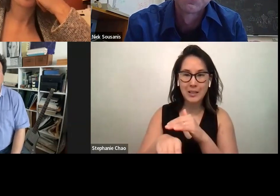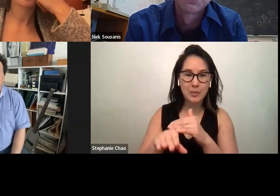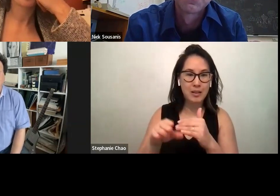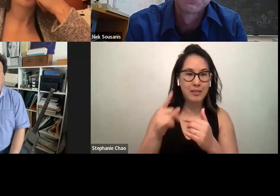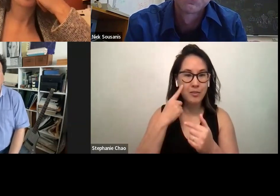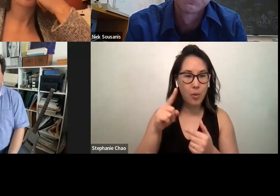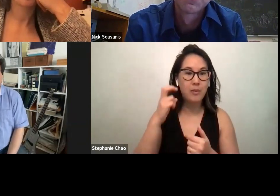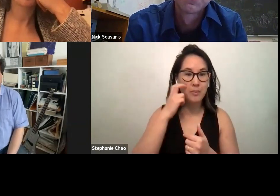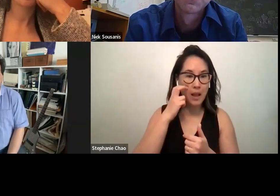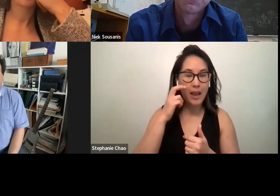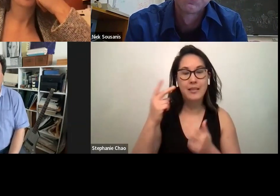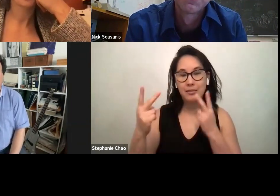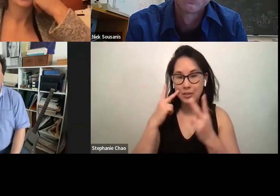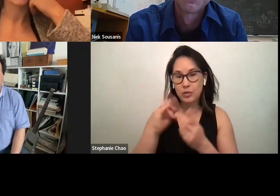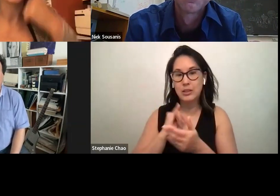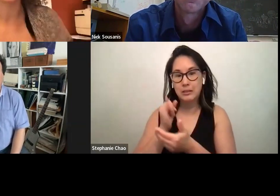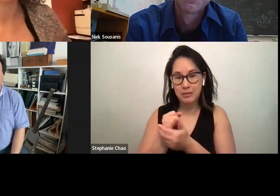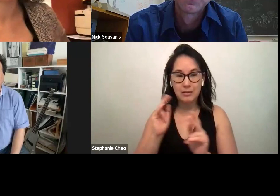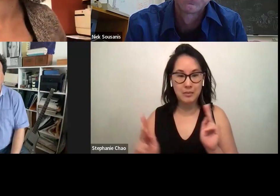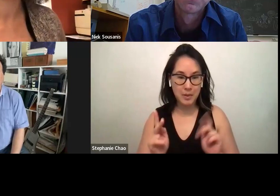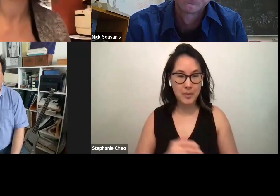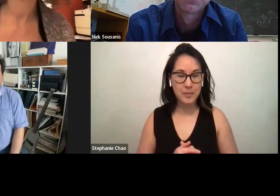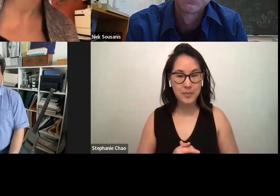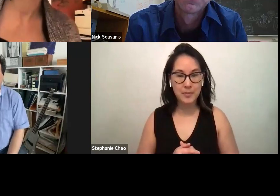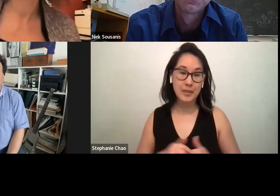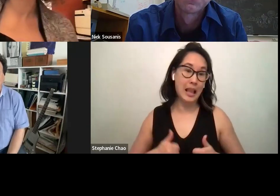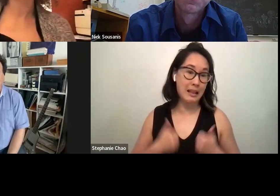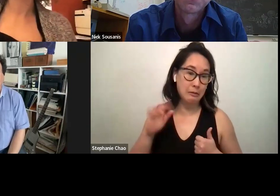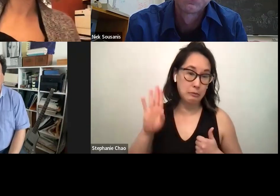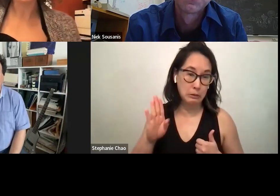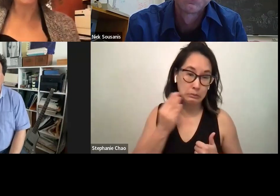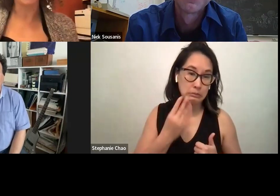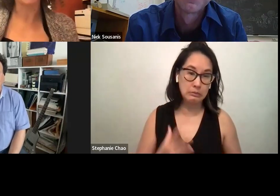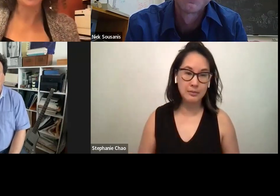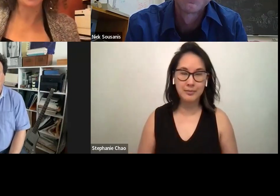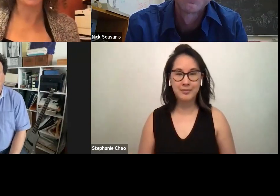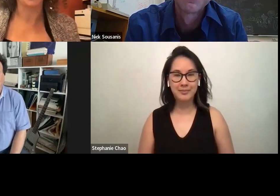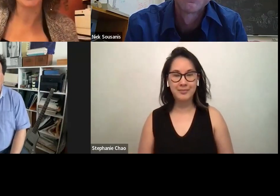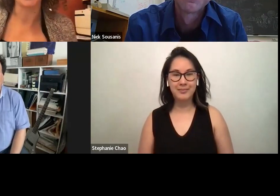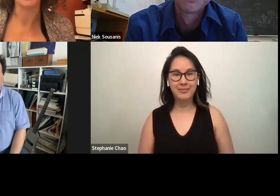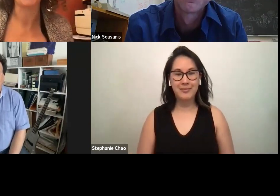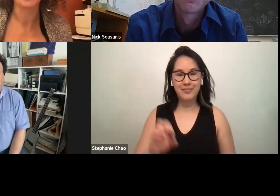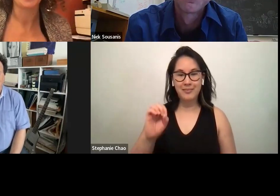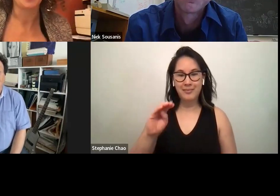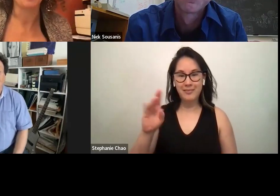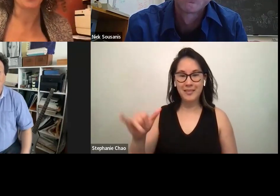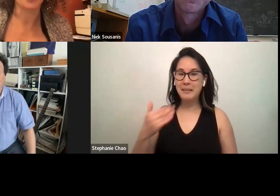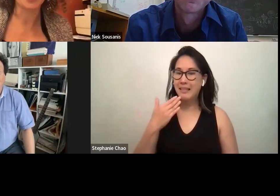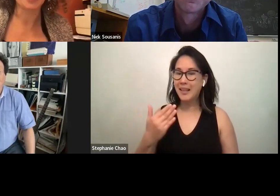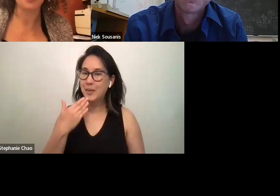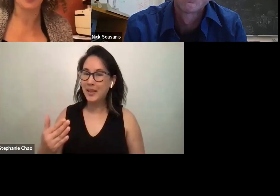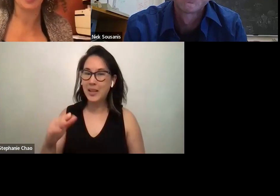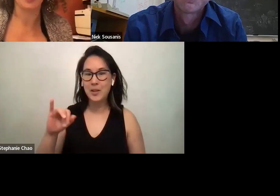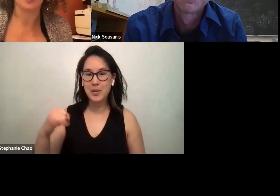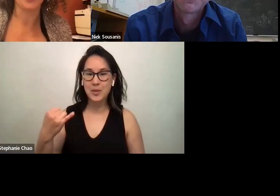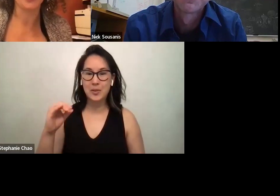visually impaired people. And I live in Berkeley, by the way. Great, thank you. Thanks, Josh. Well, Josh, let's